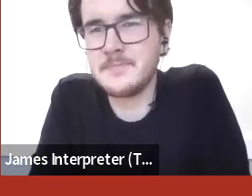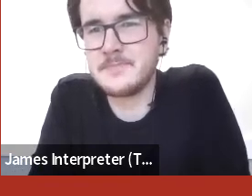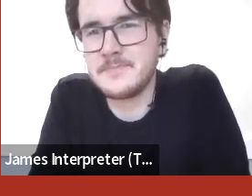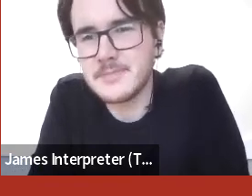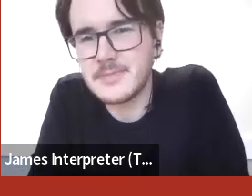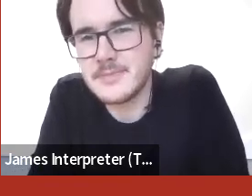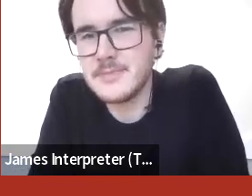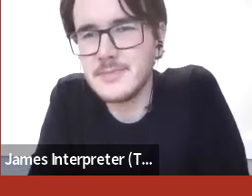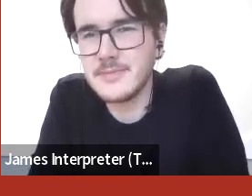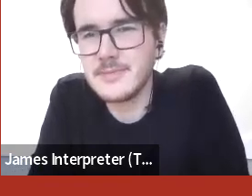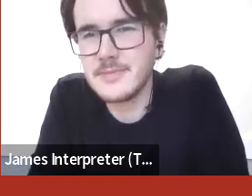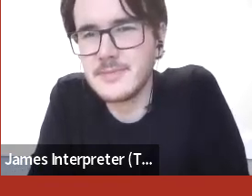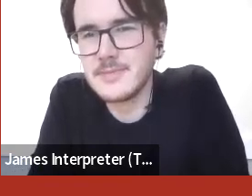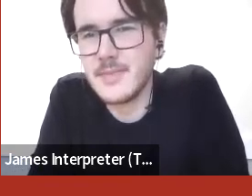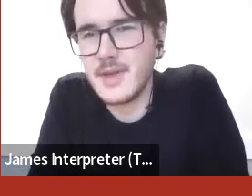J.